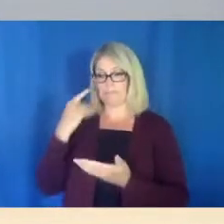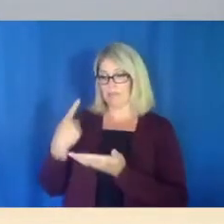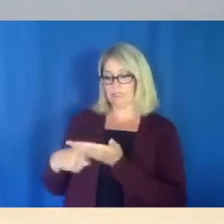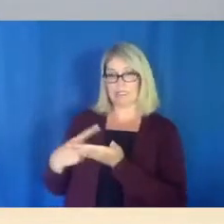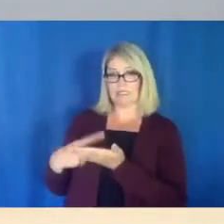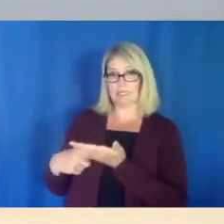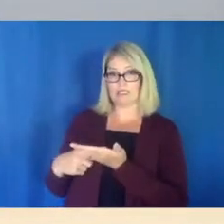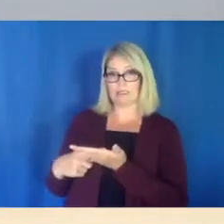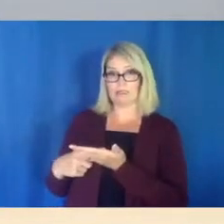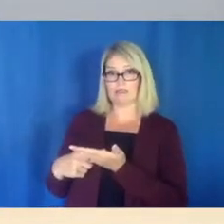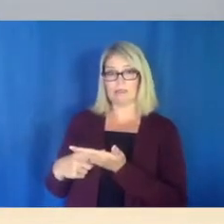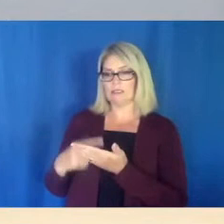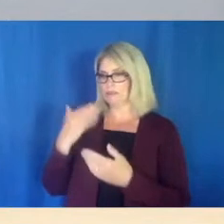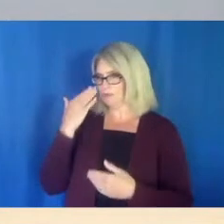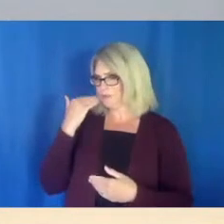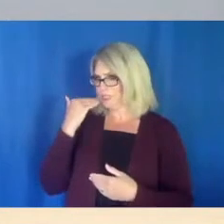about